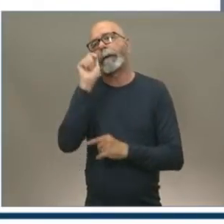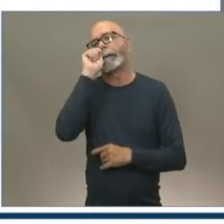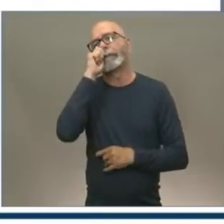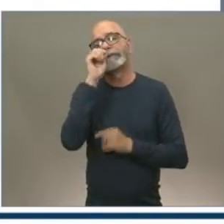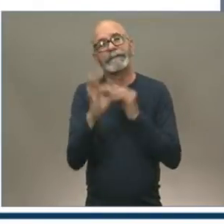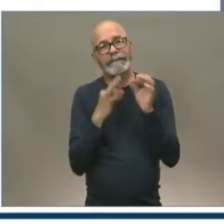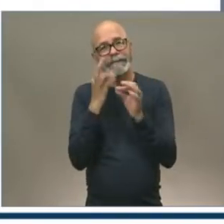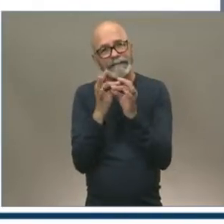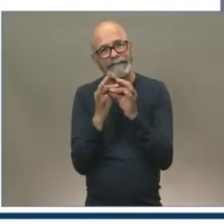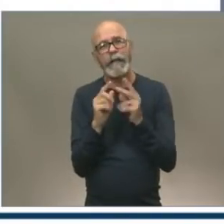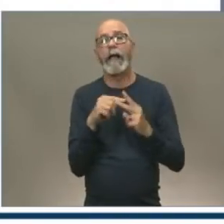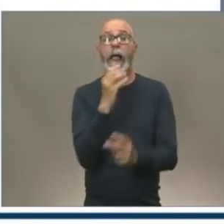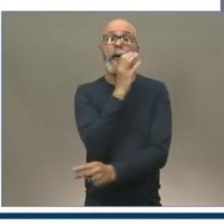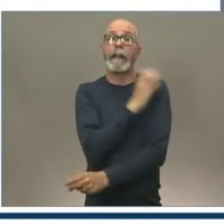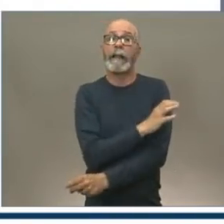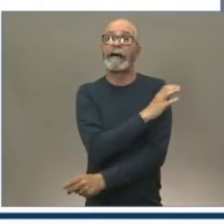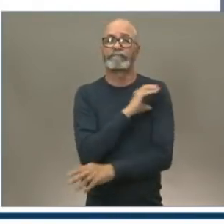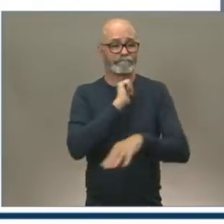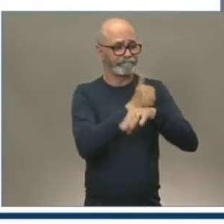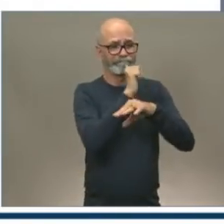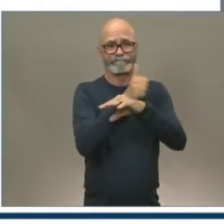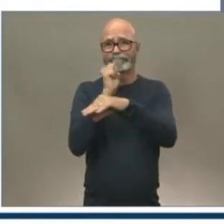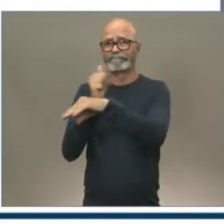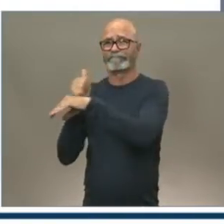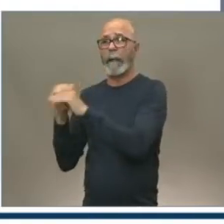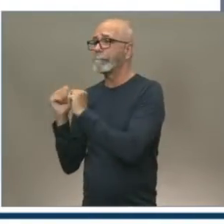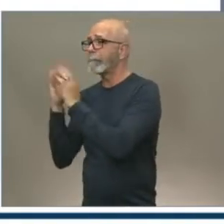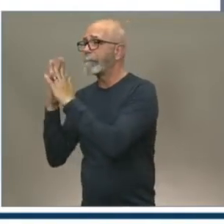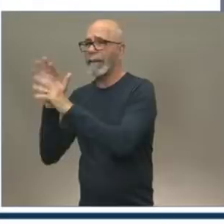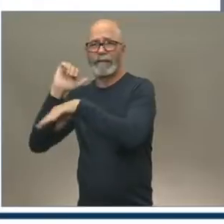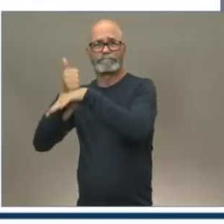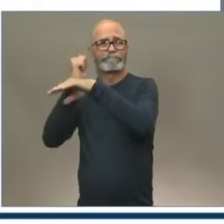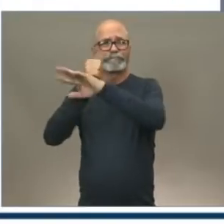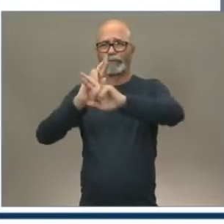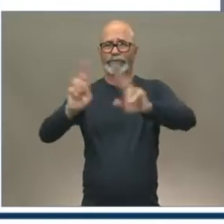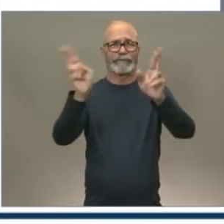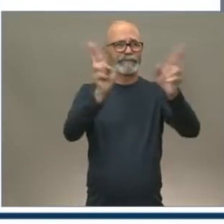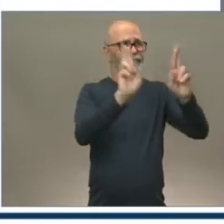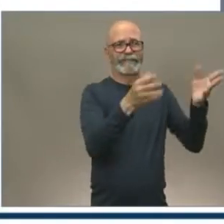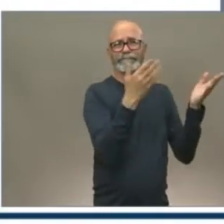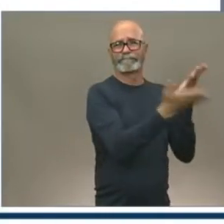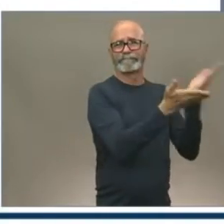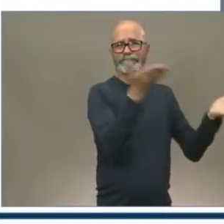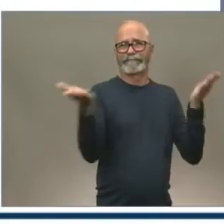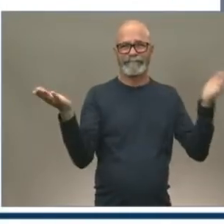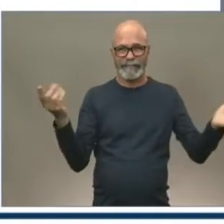that are set up now, the pop-up testing areas, which I'm about to do right now as I go